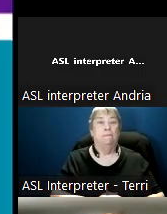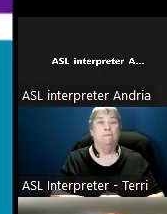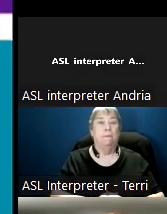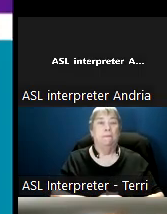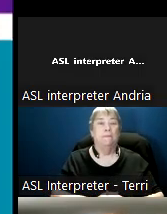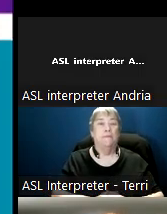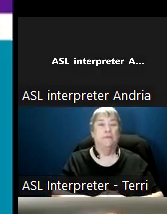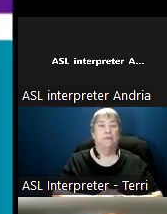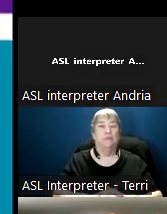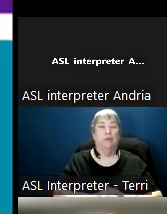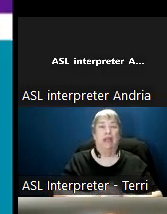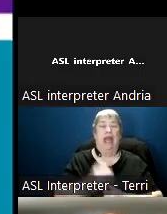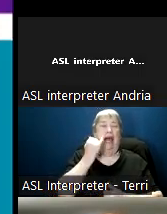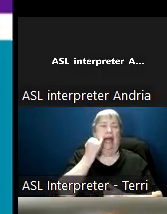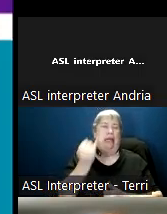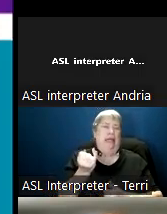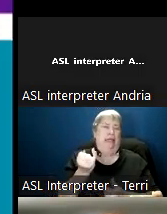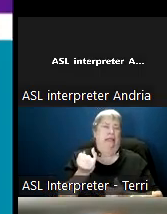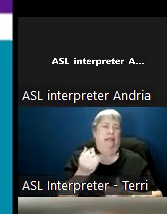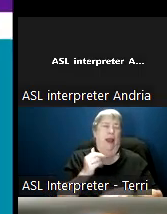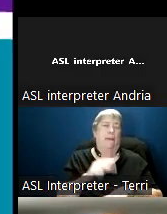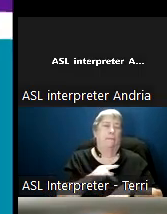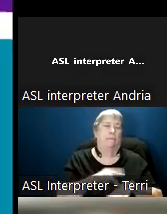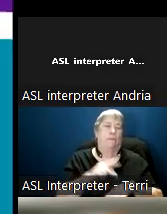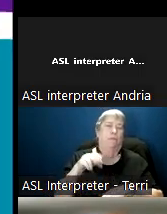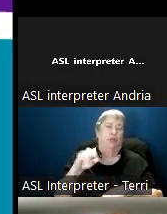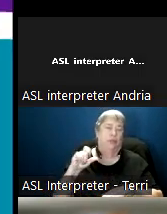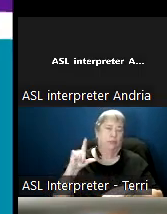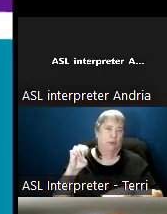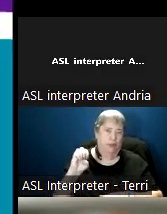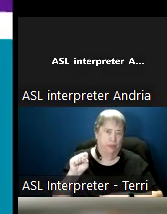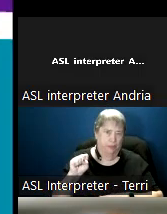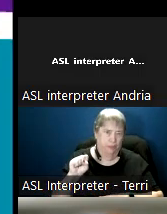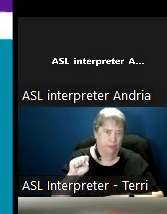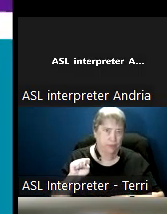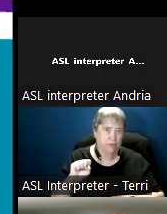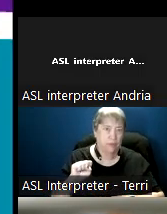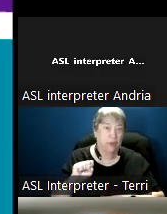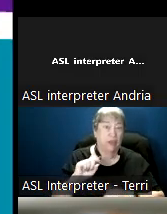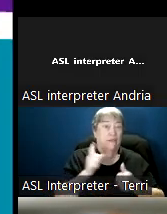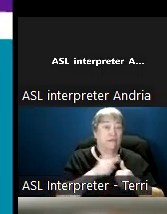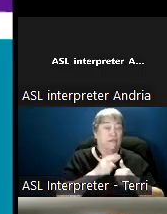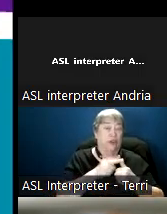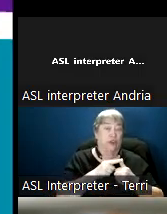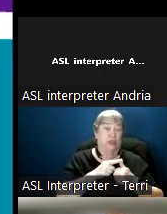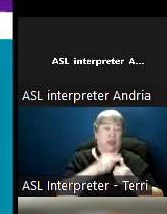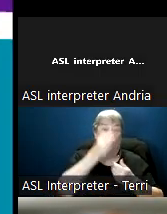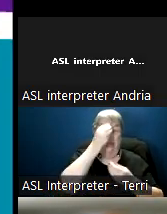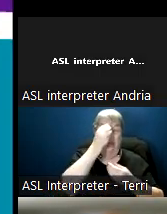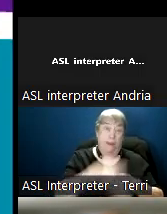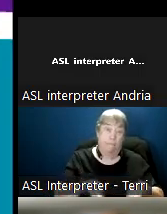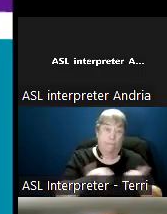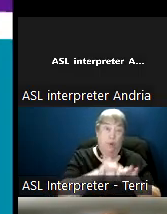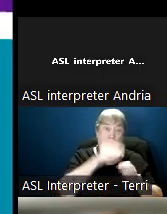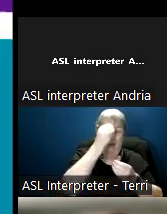So tips and guiding principles. This first one, these are the things that you as an